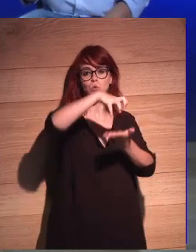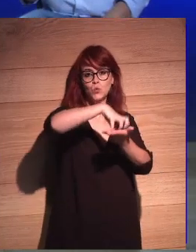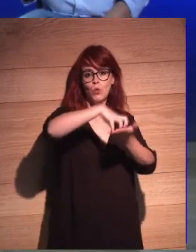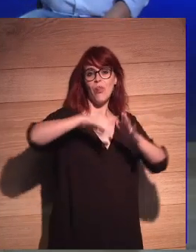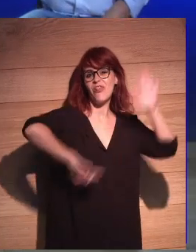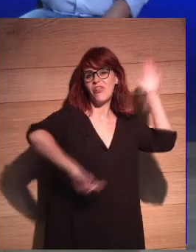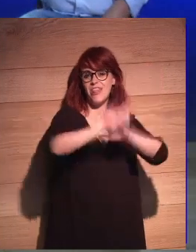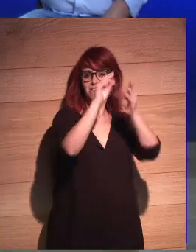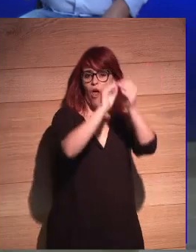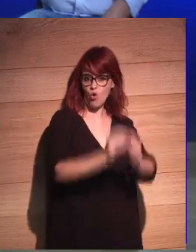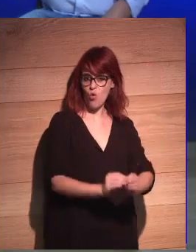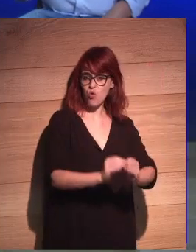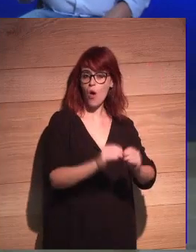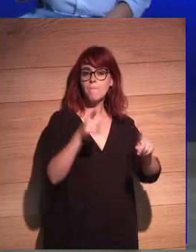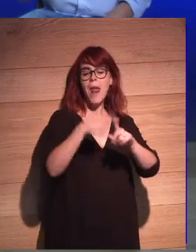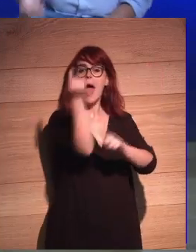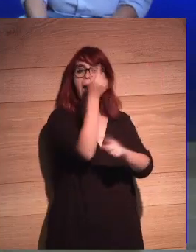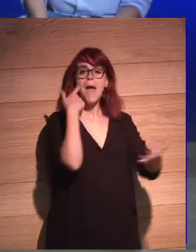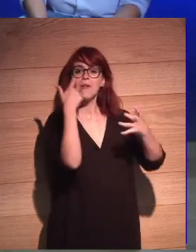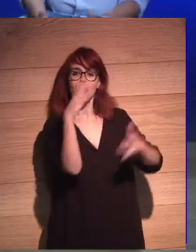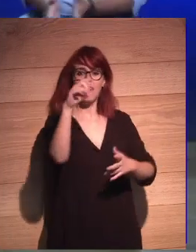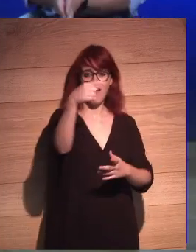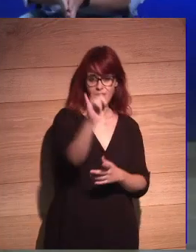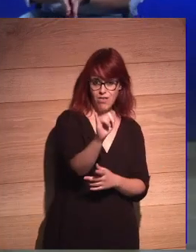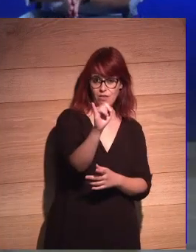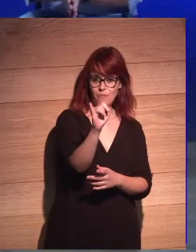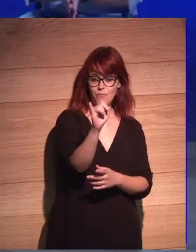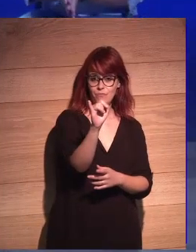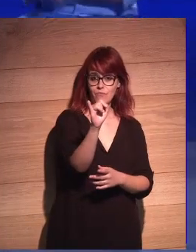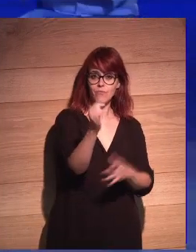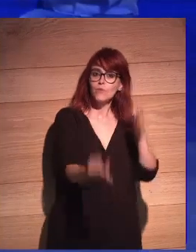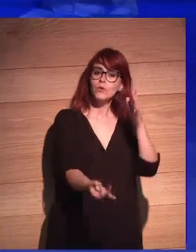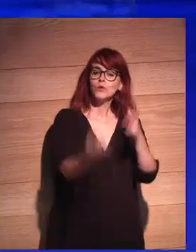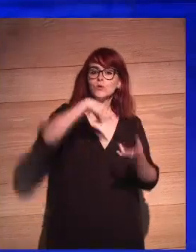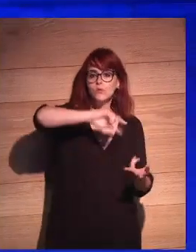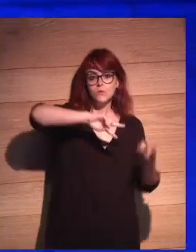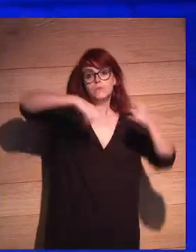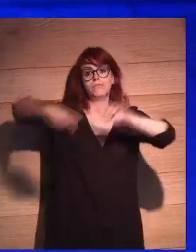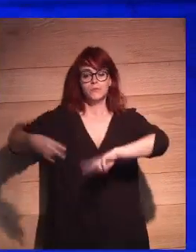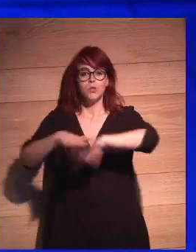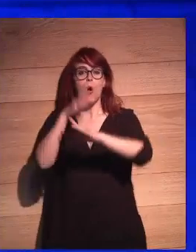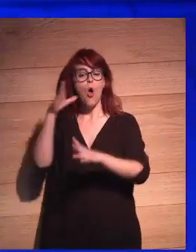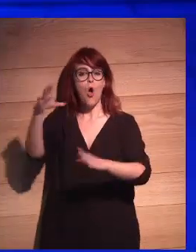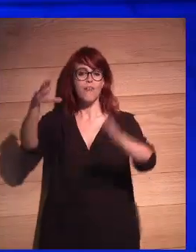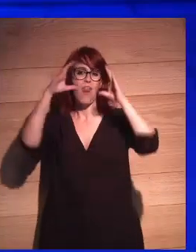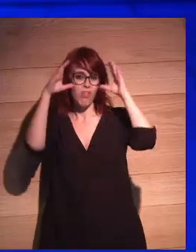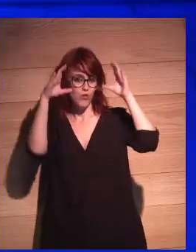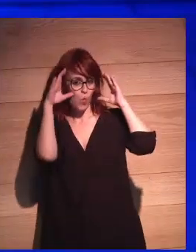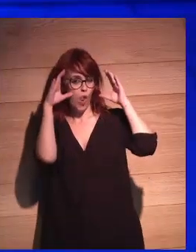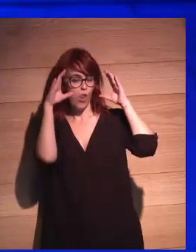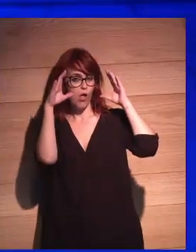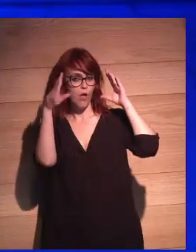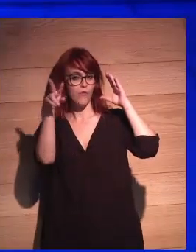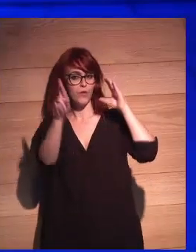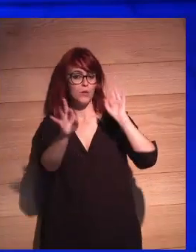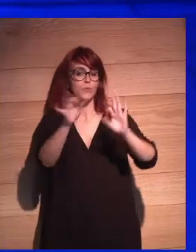was before development study focus on CGI, we turned it